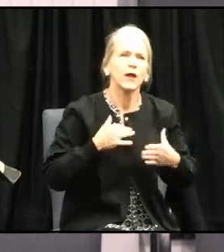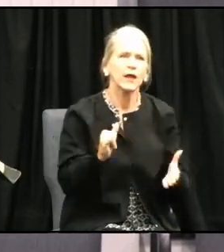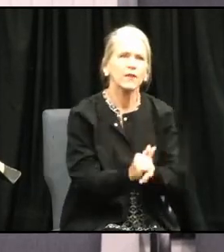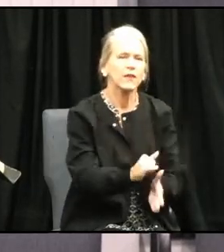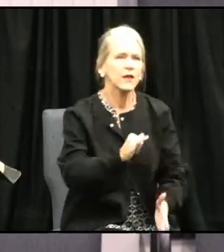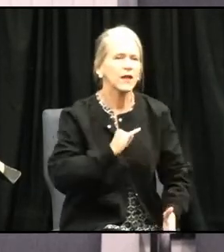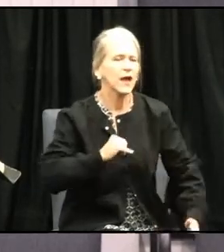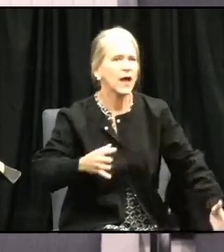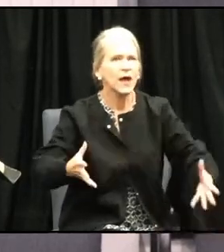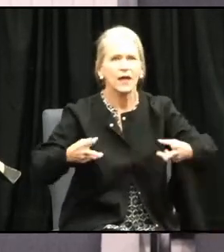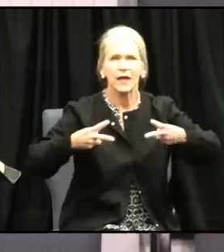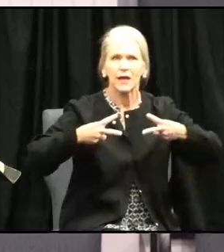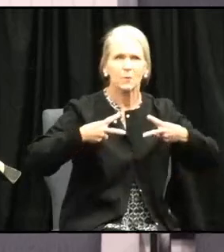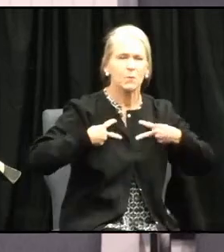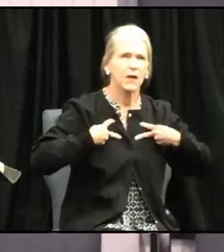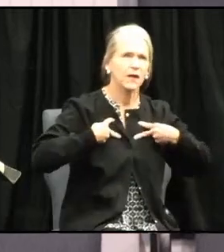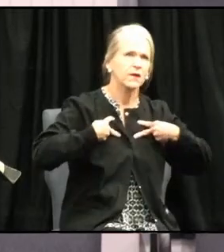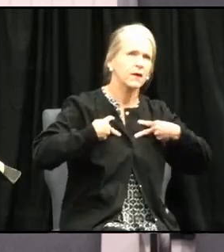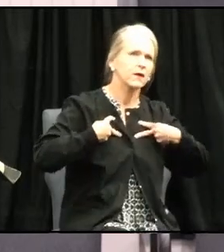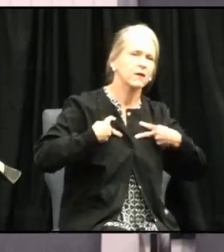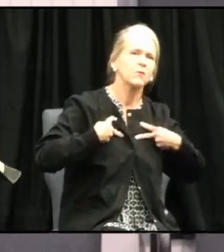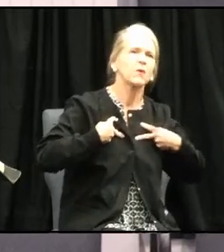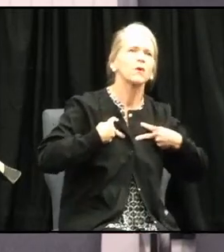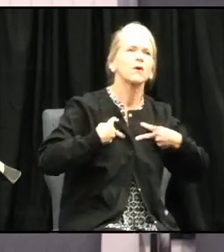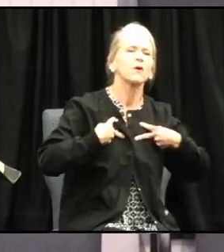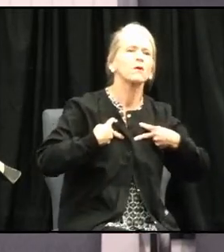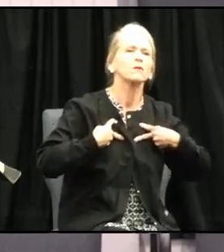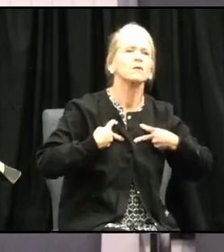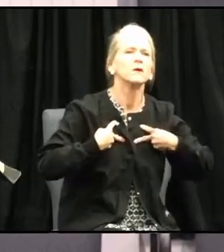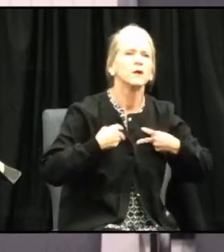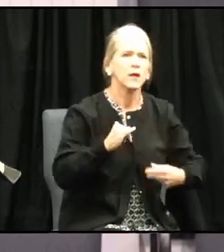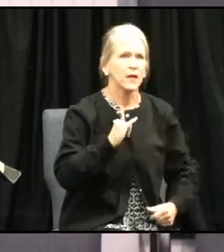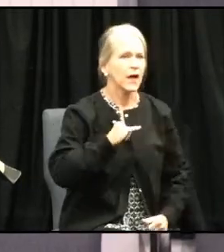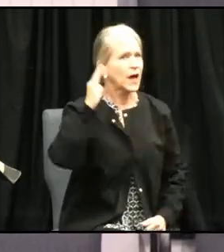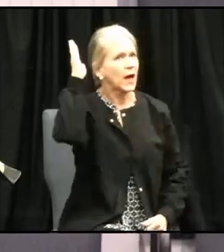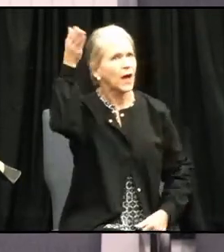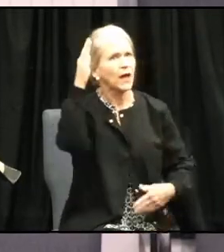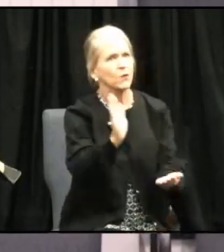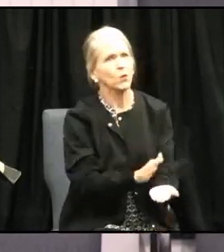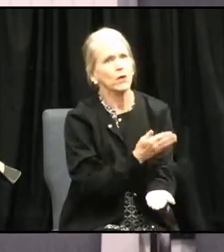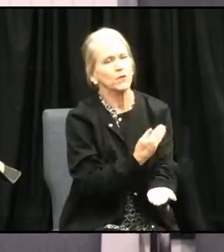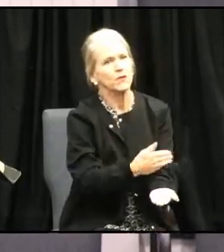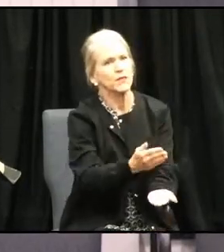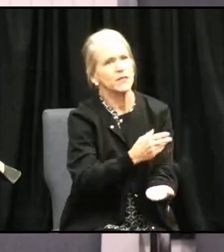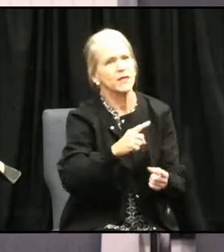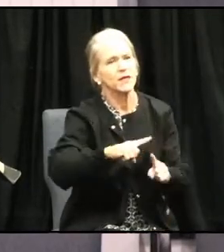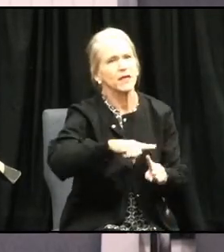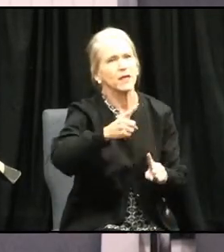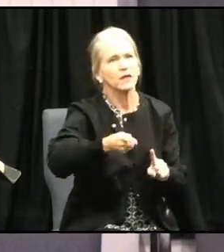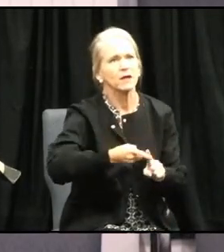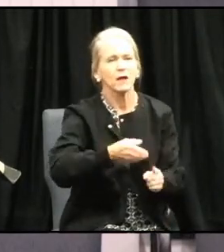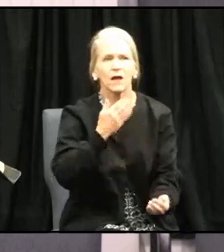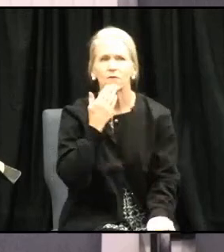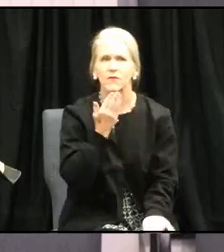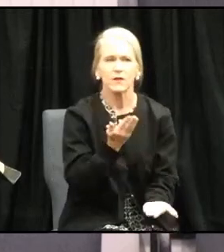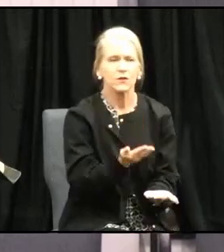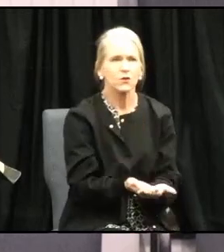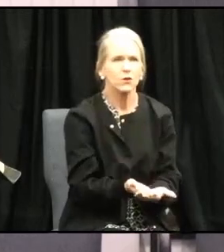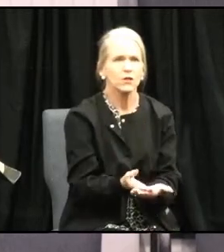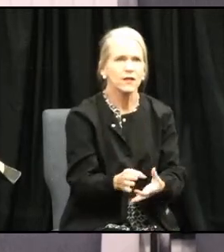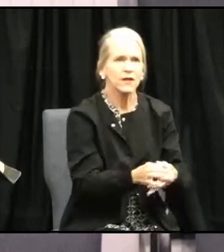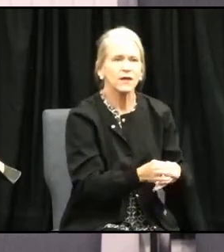every breath that I am able, I will see of